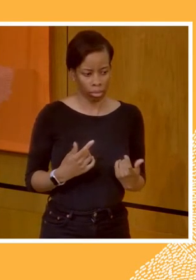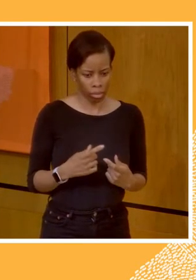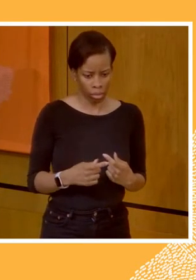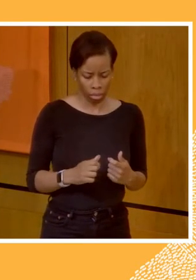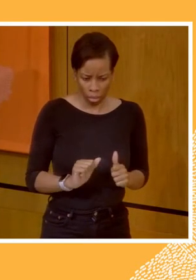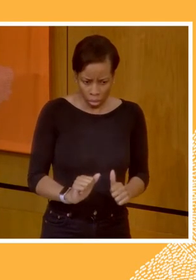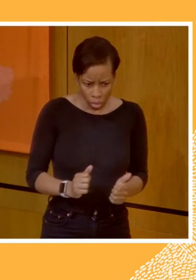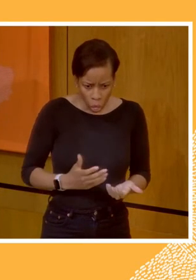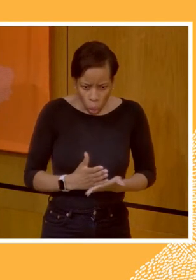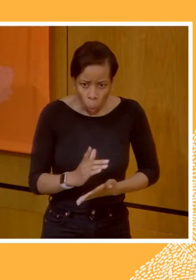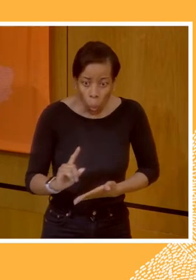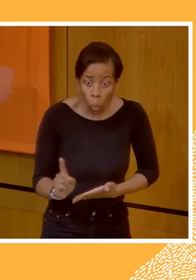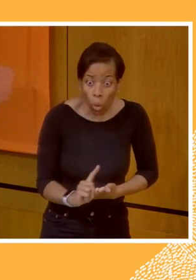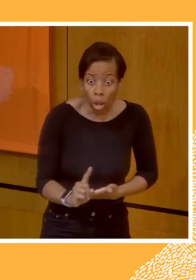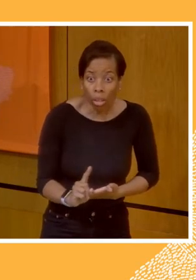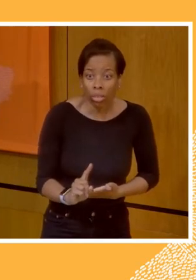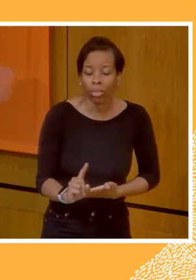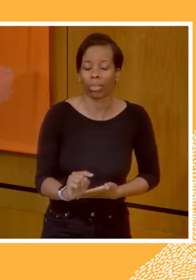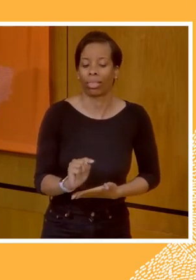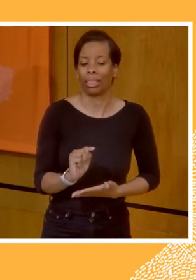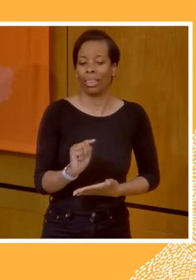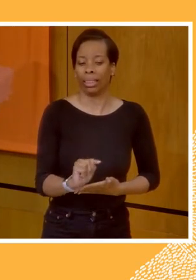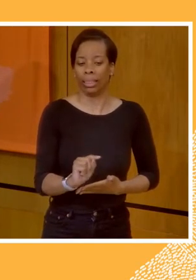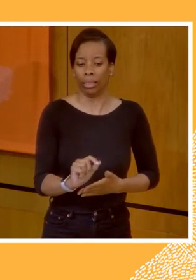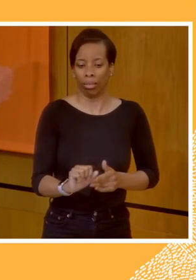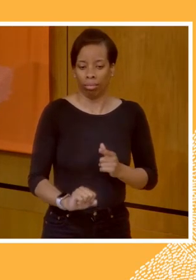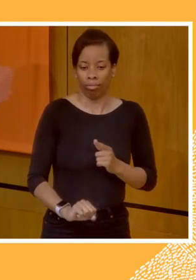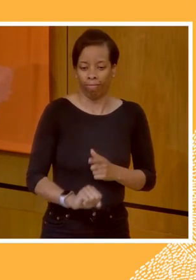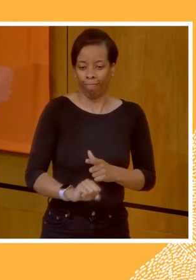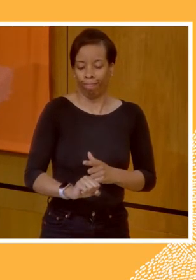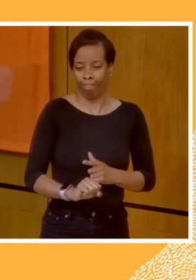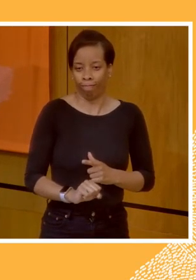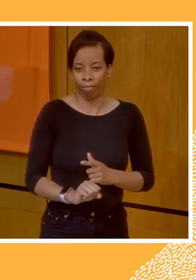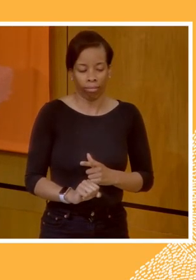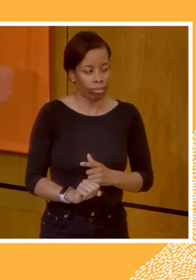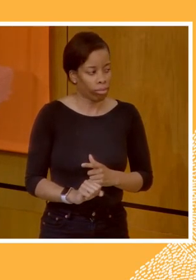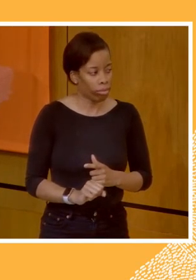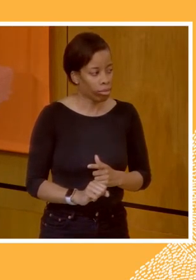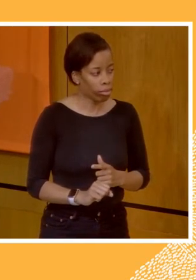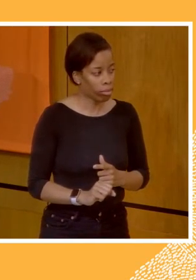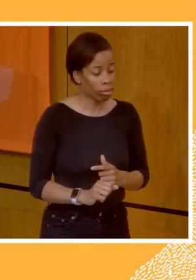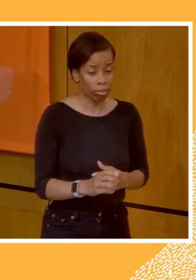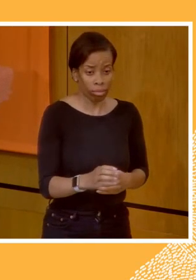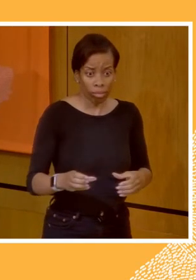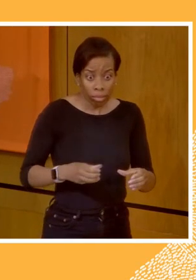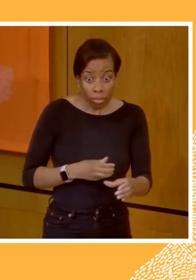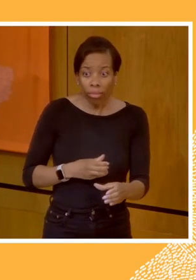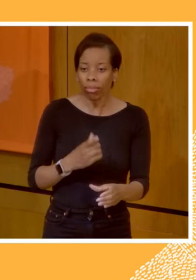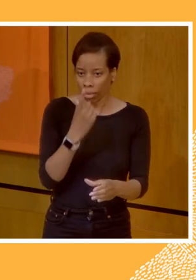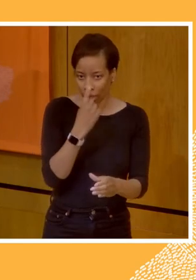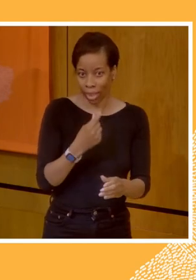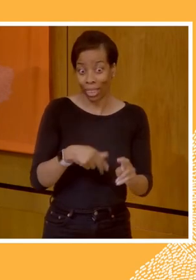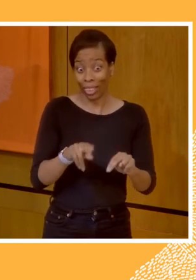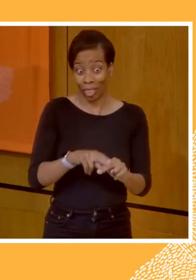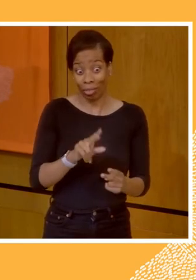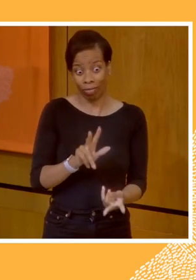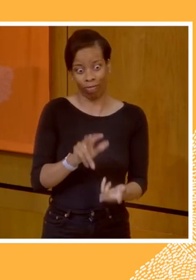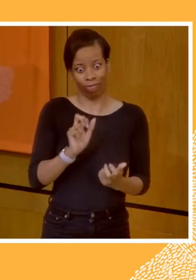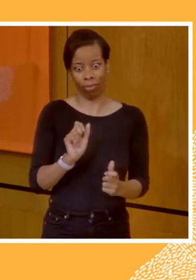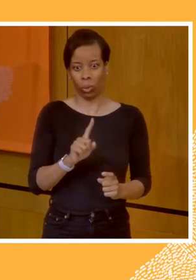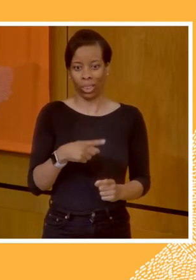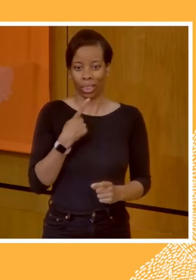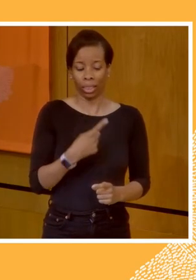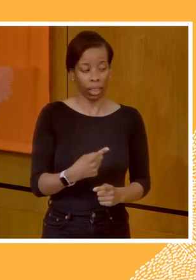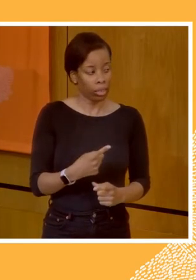and this brings a lot of unity and a feeling that they belong and they are together. Because